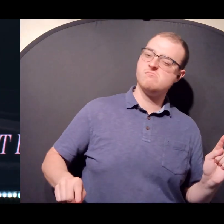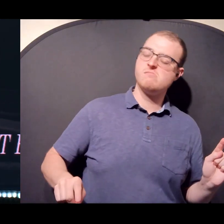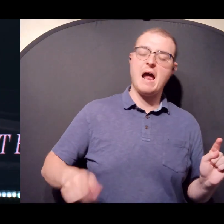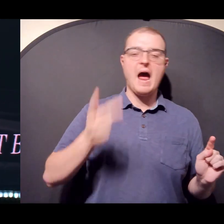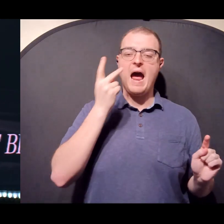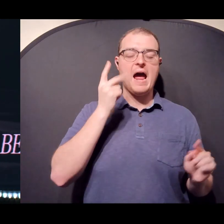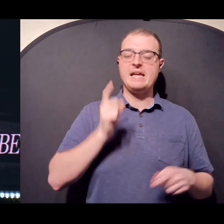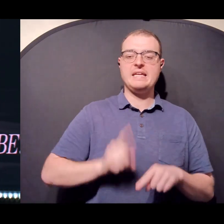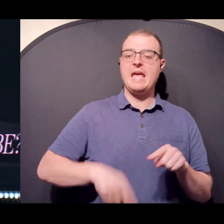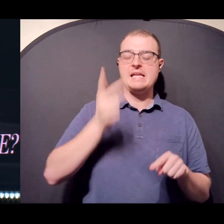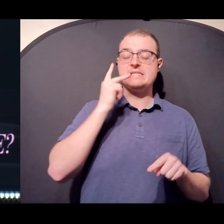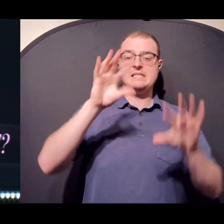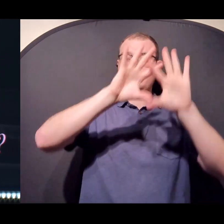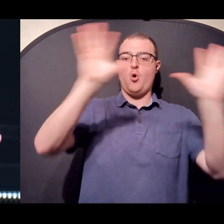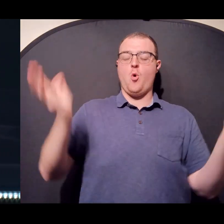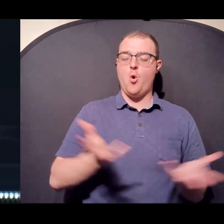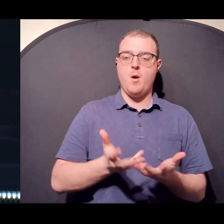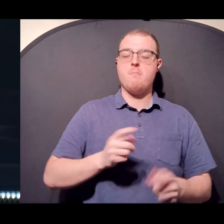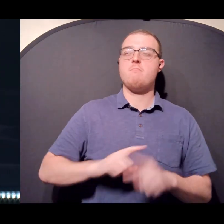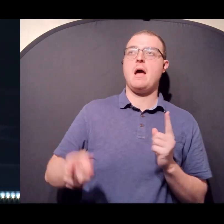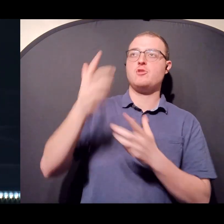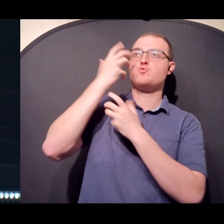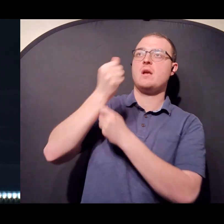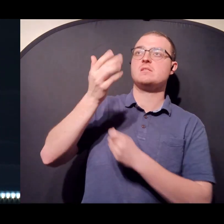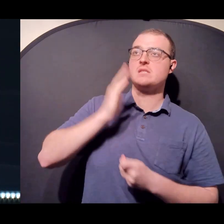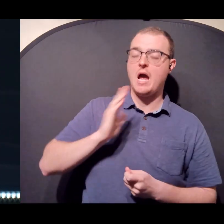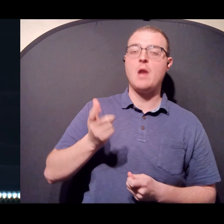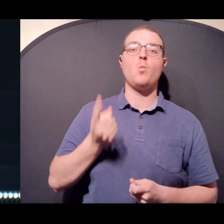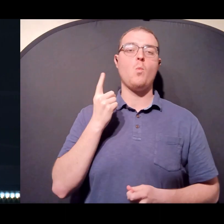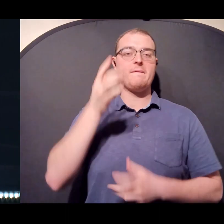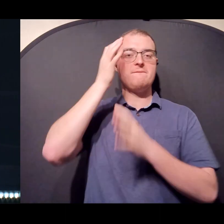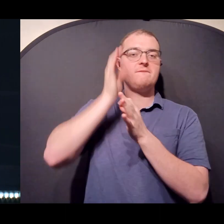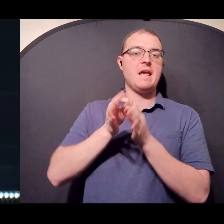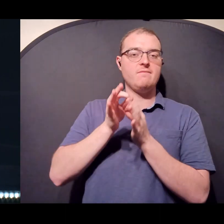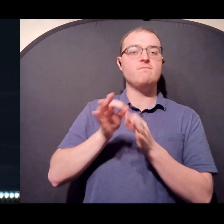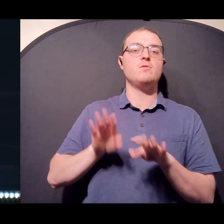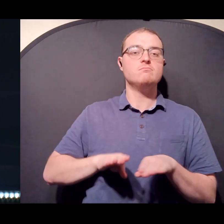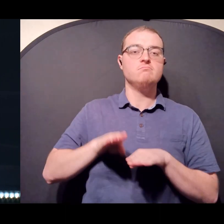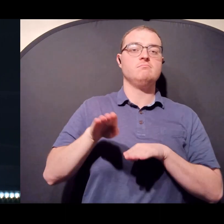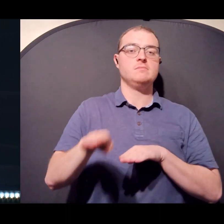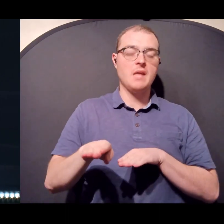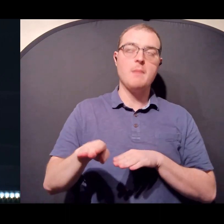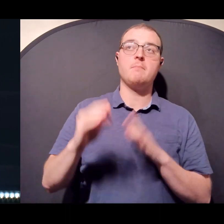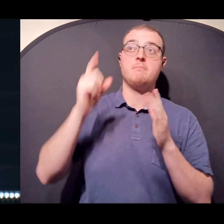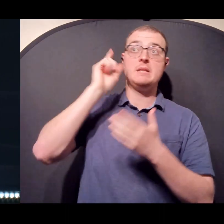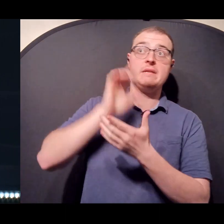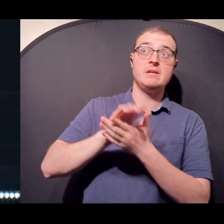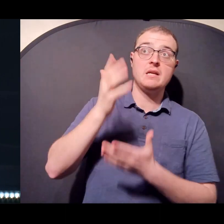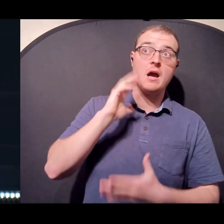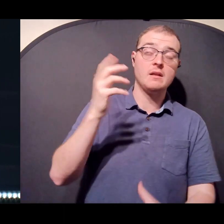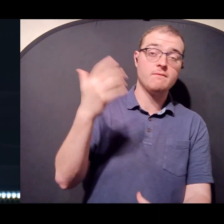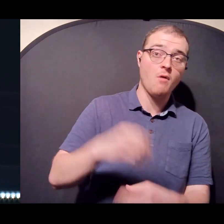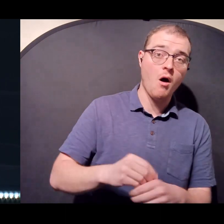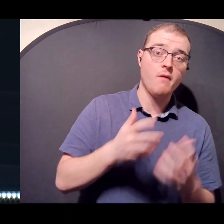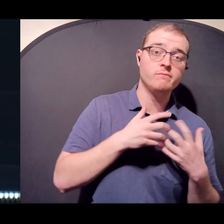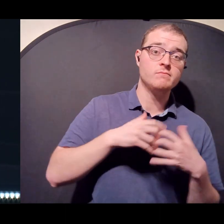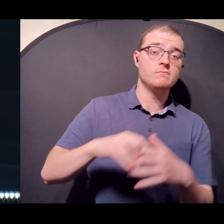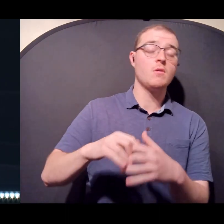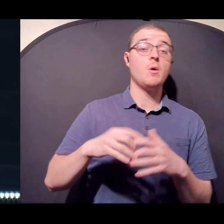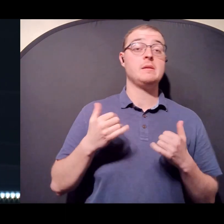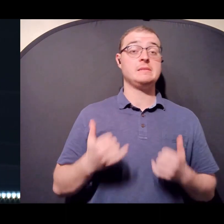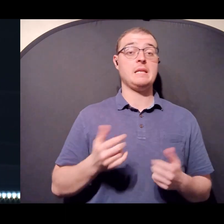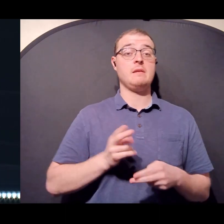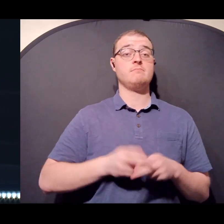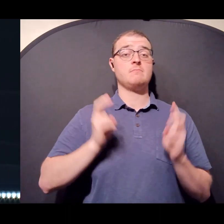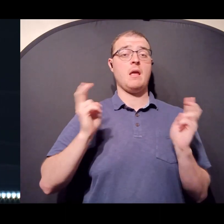And once I make a decision, I can't always just go over it. I got to just trust you and take a faithful step and believe, God, that you're